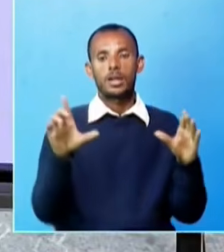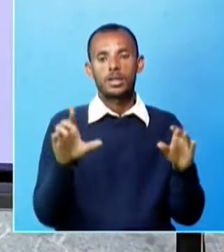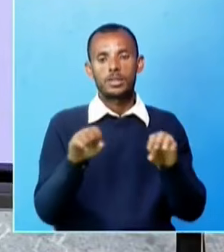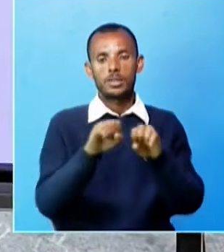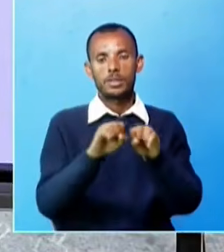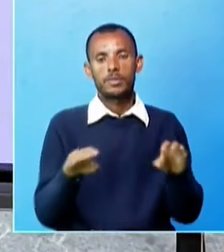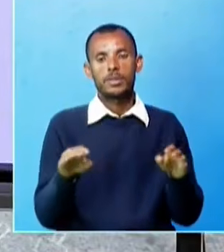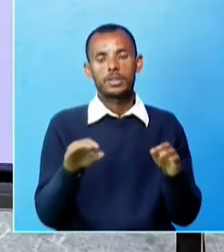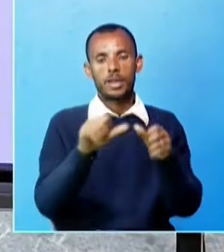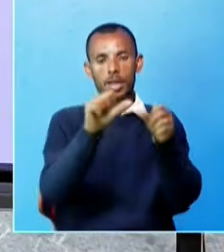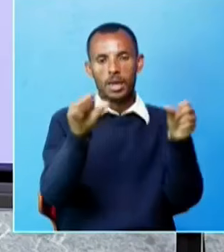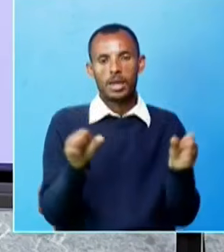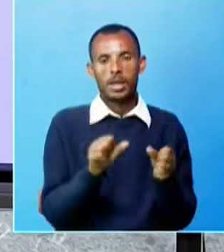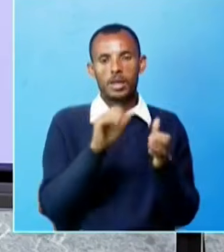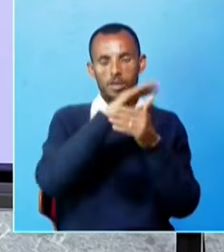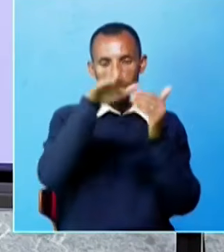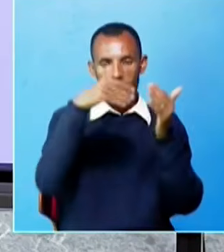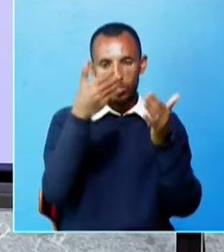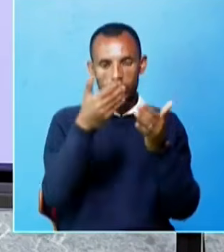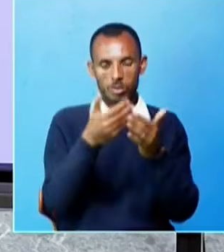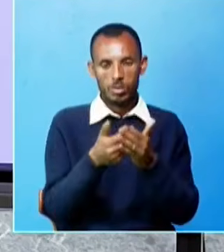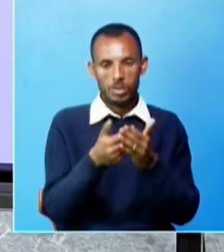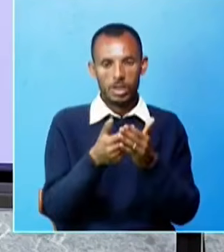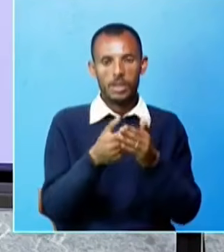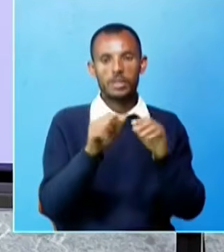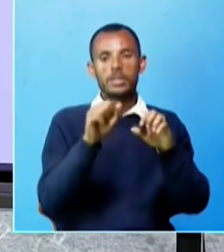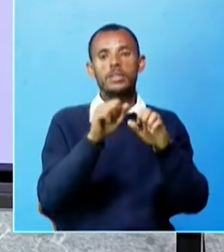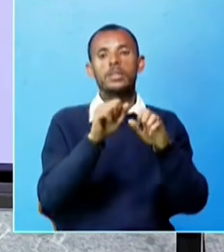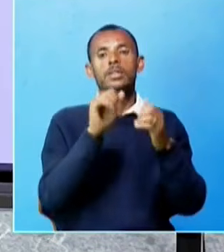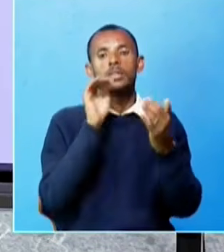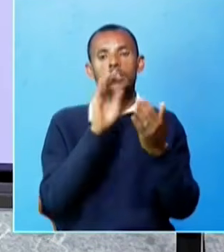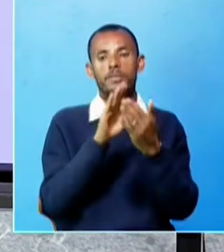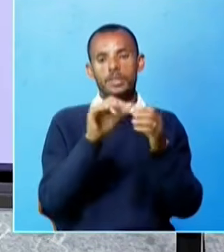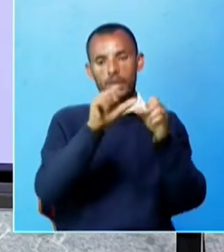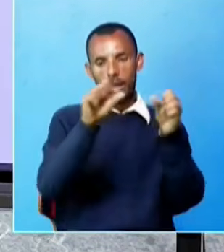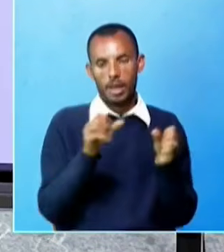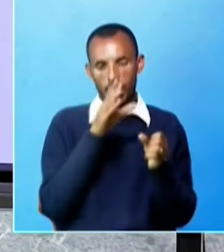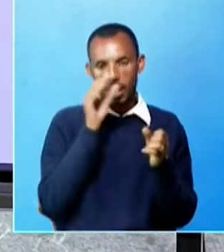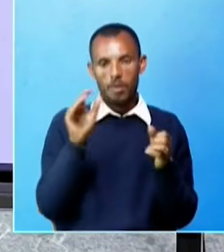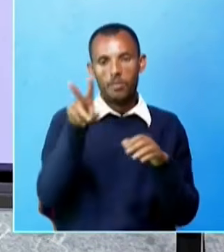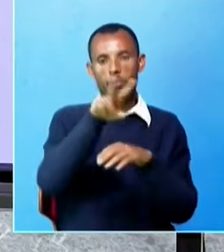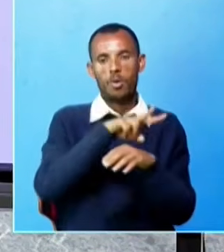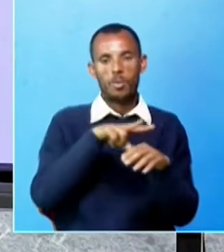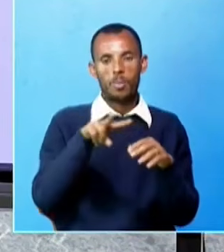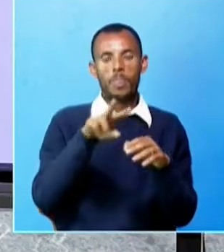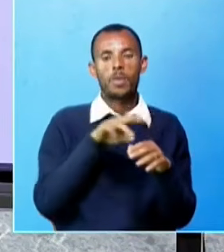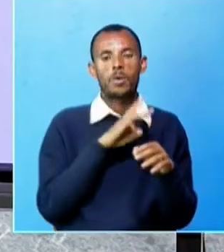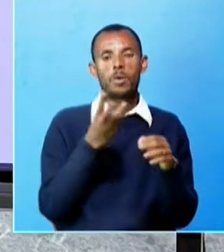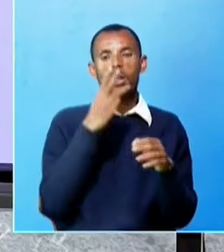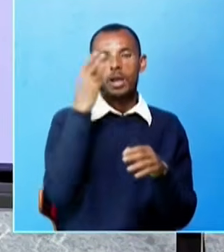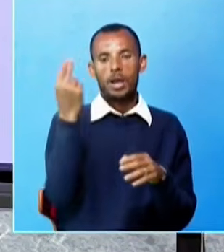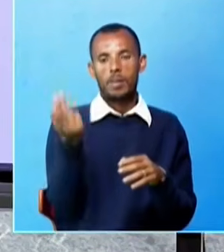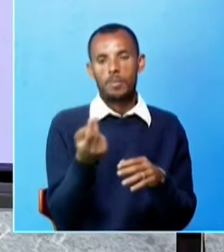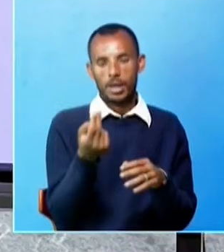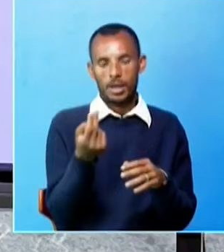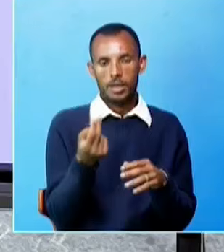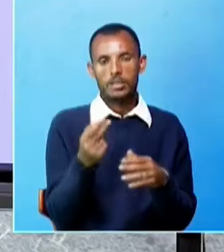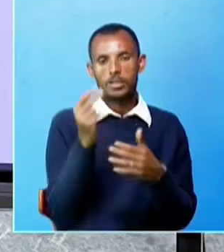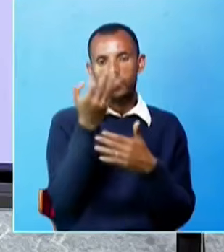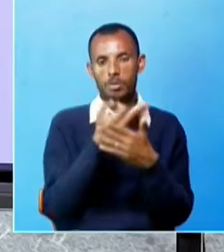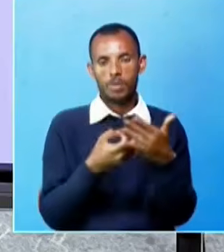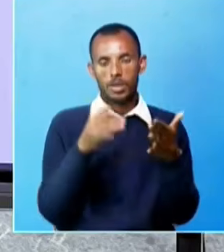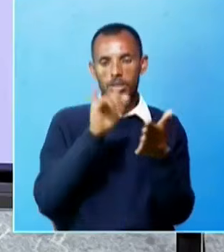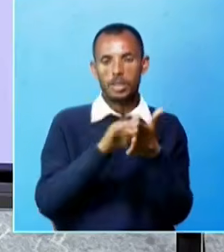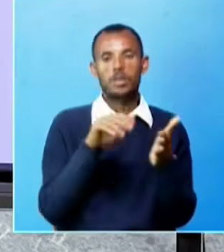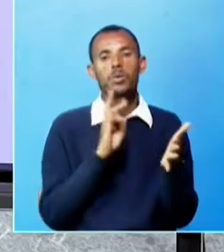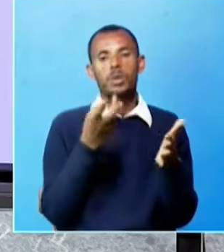area, the total surface area, and the volume of this prism. So we will apply the formula that